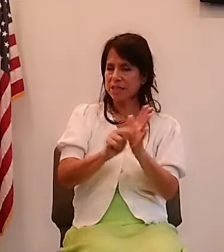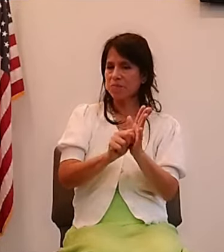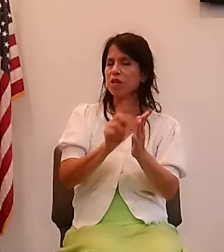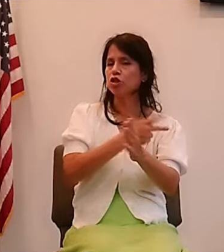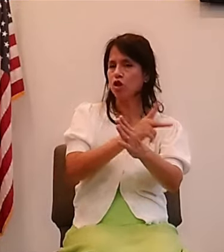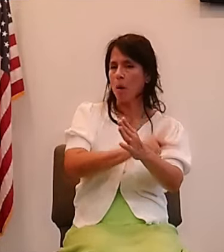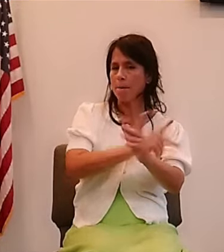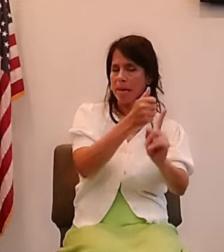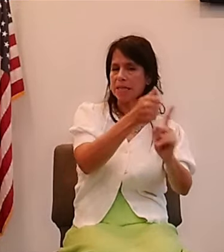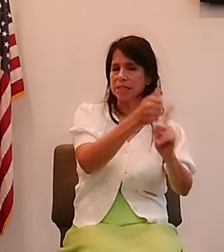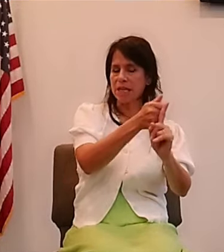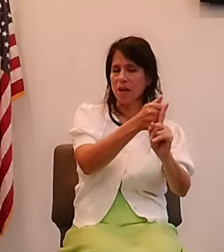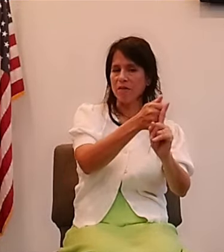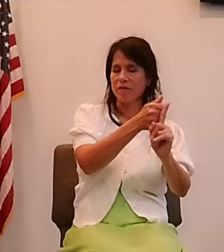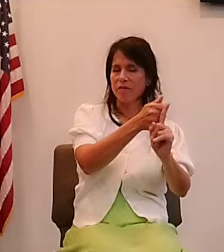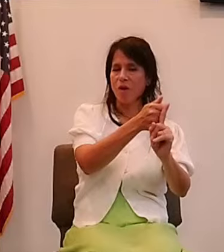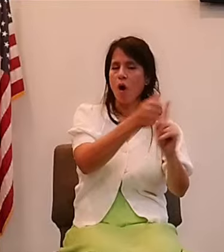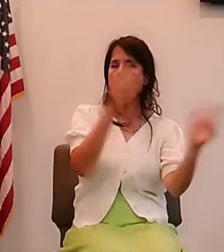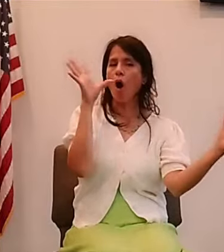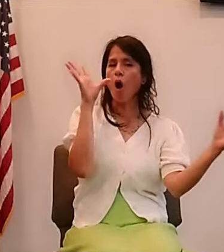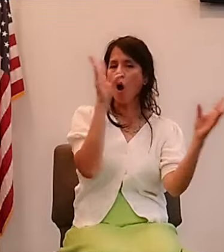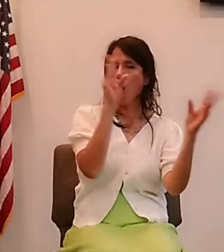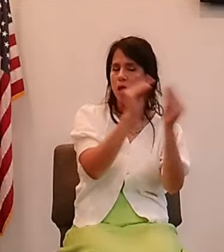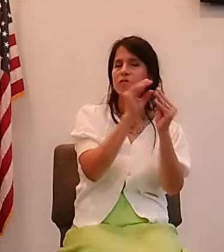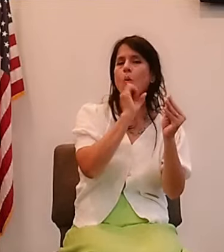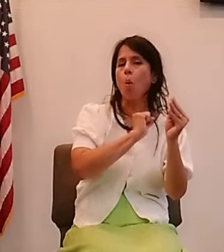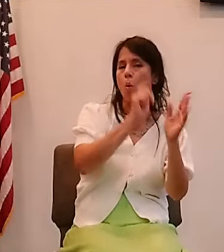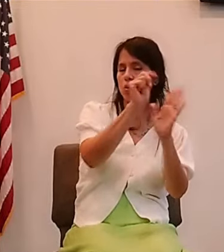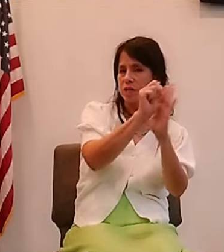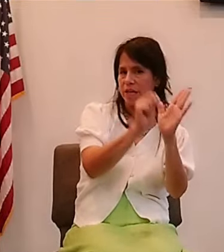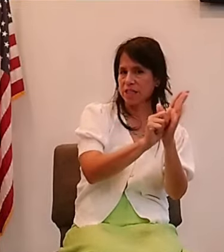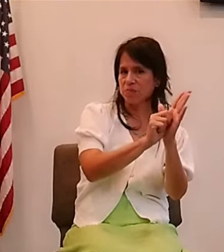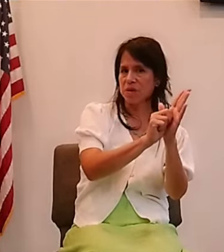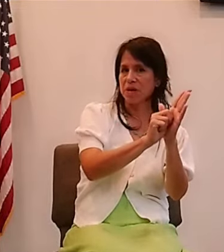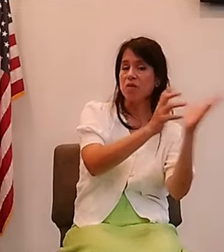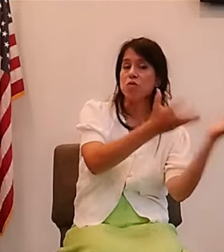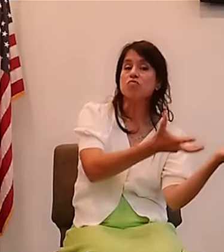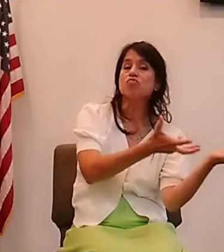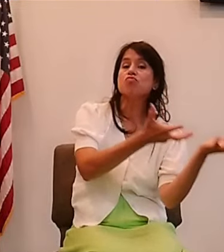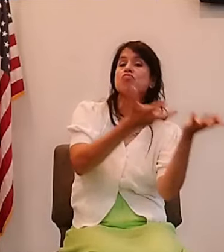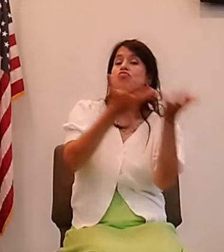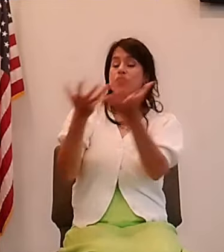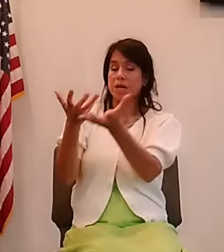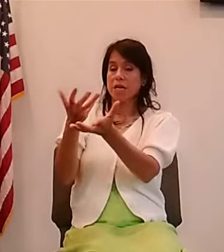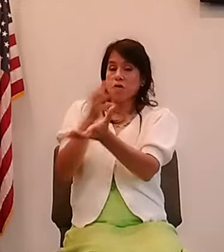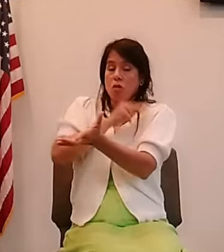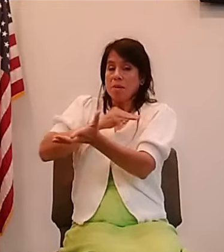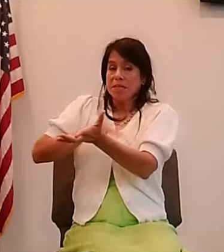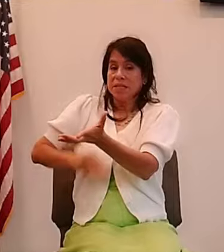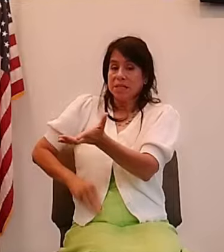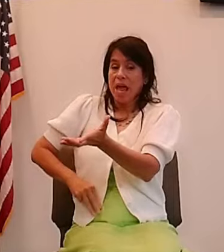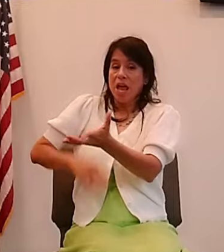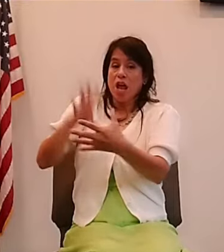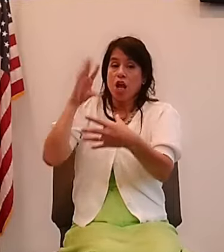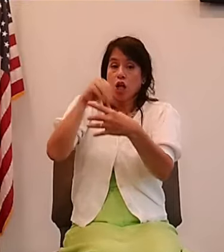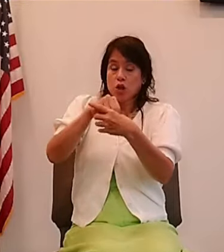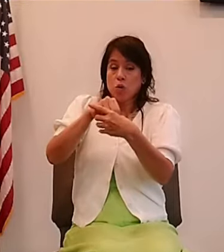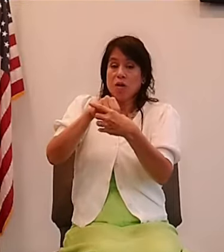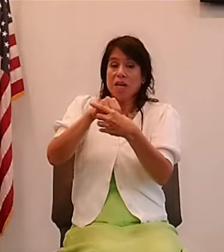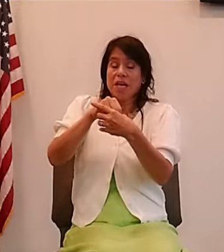we take all of the Old Testament references to the Messiah, including Psalm 22, which says our names